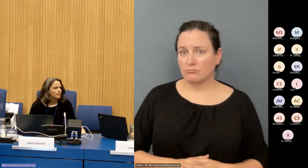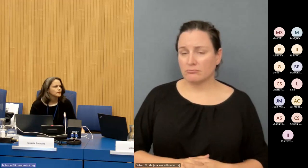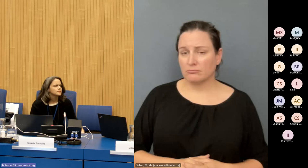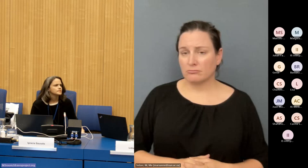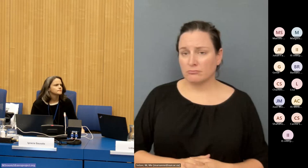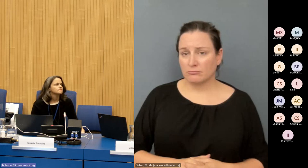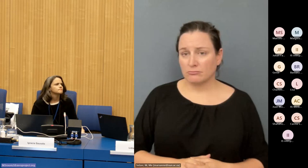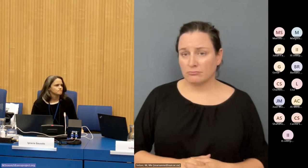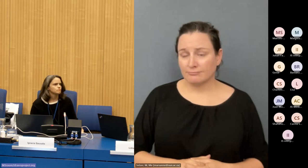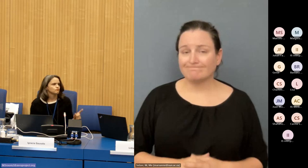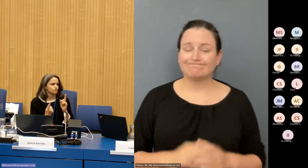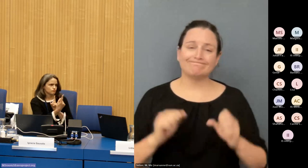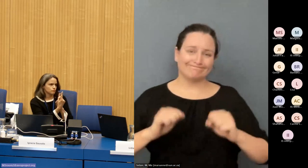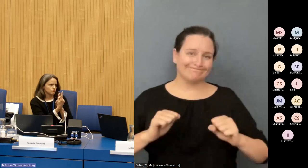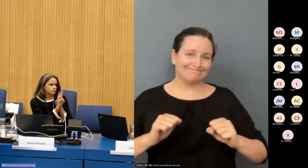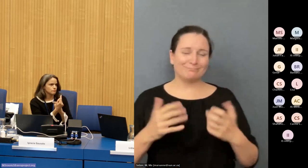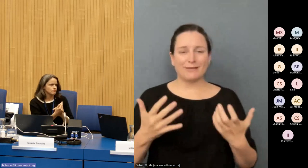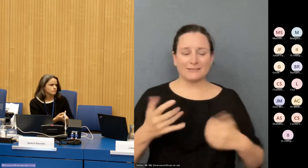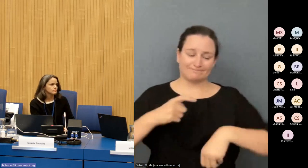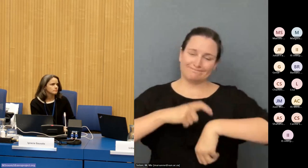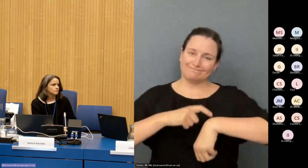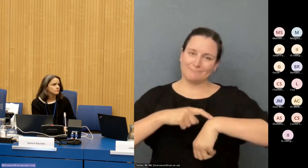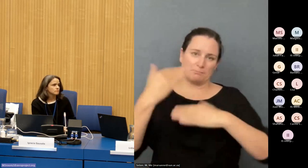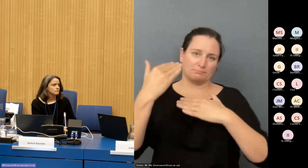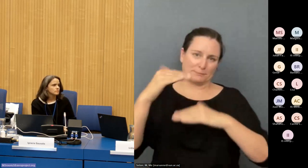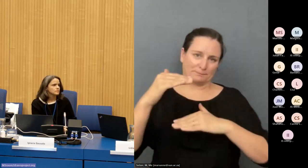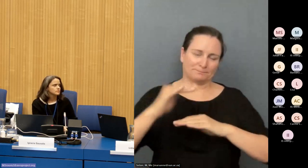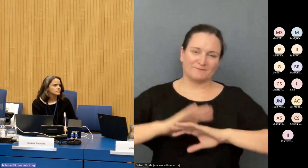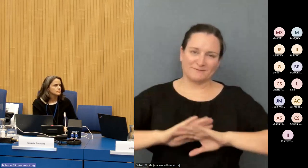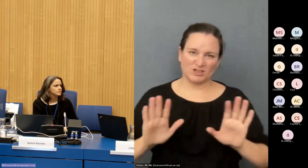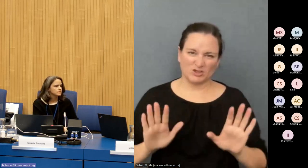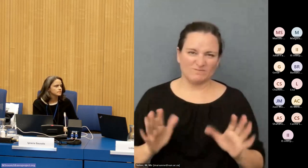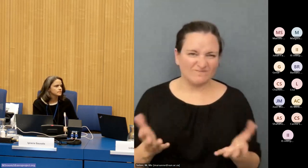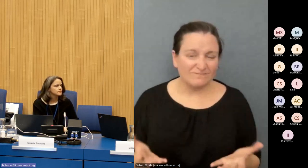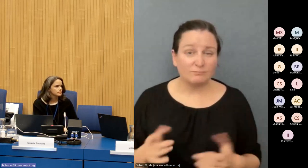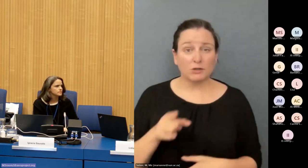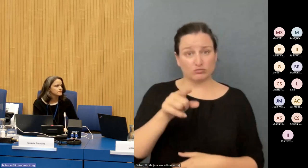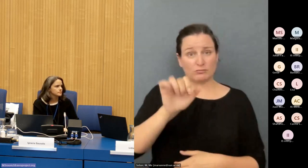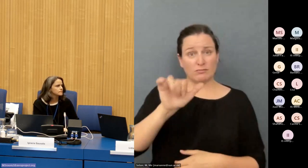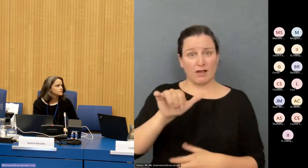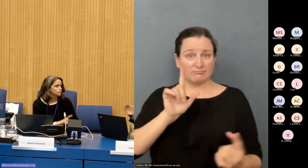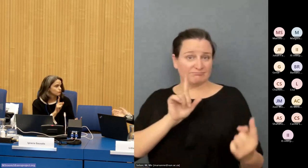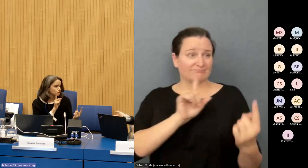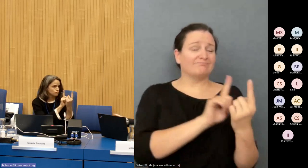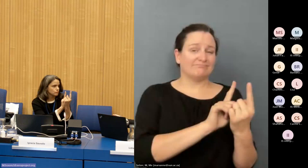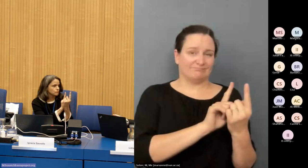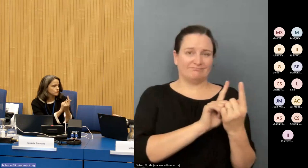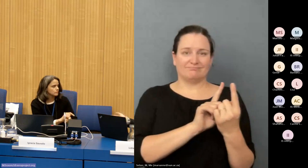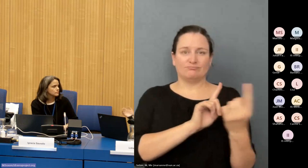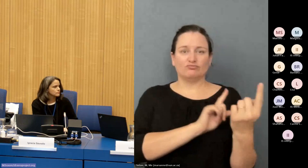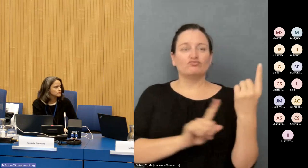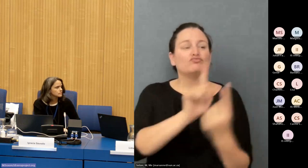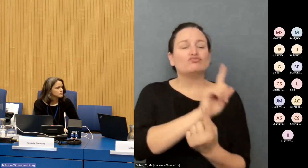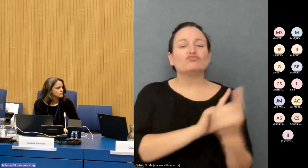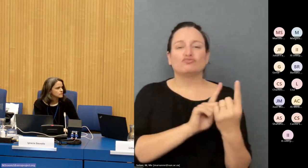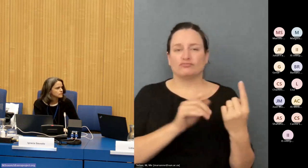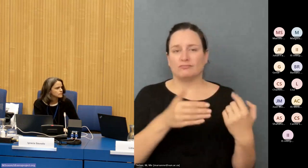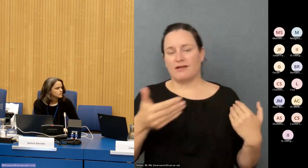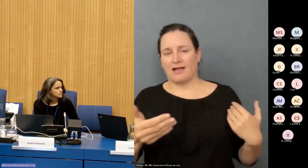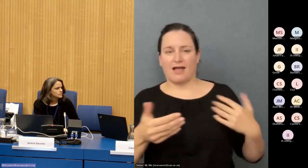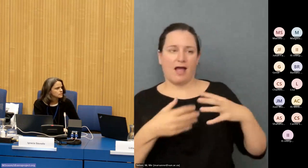you at the moment we can't continue we have to stop but you can take this with the presenters off